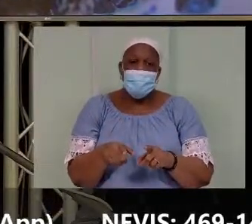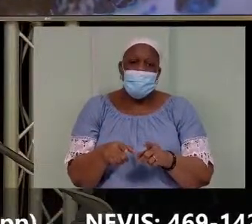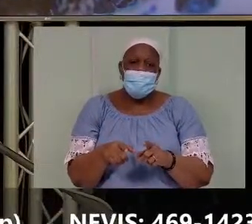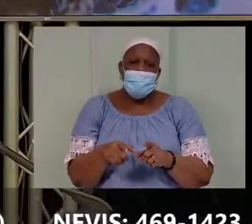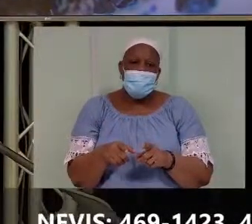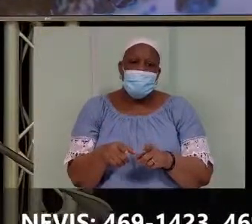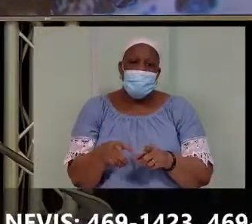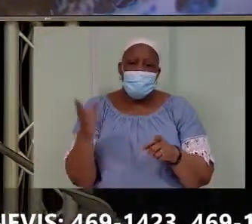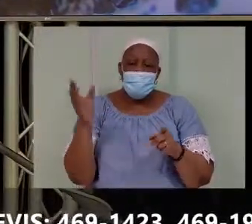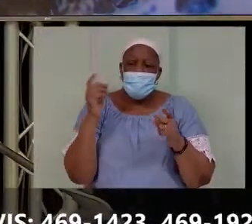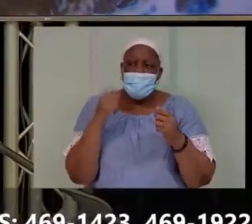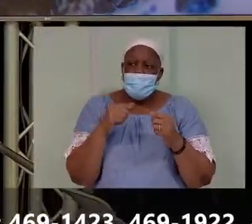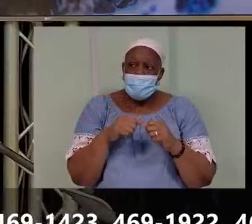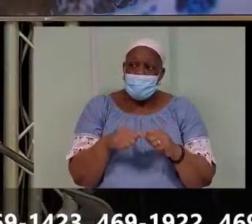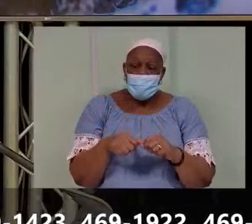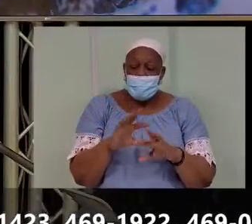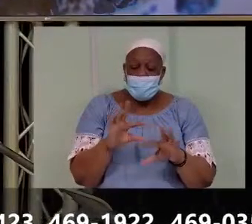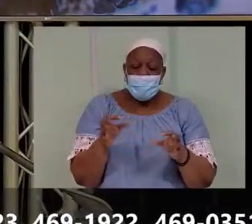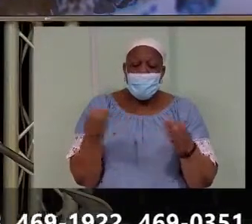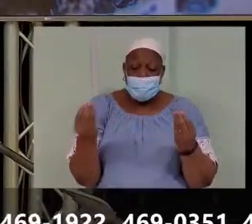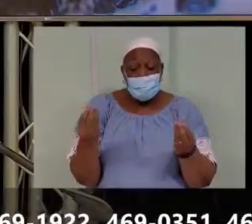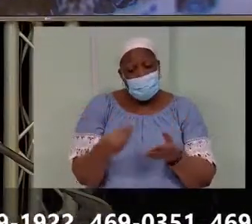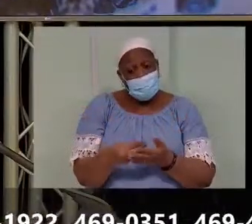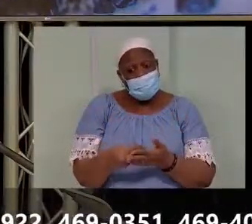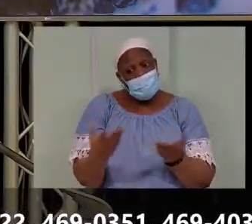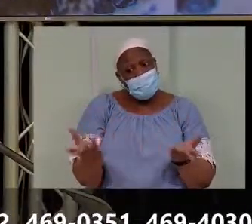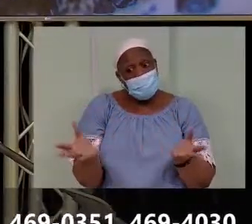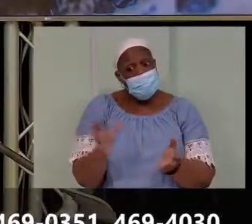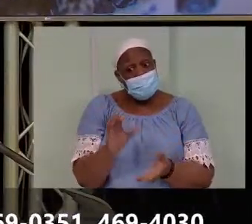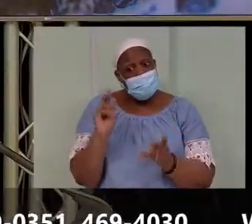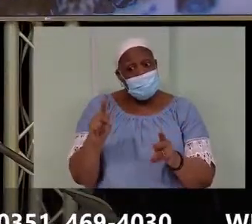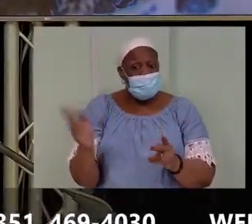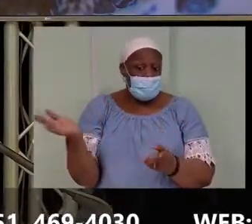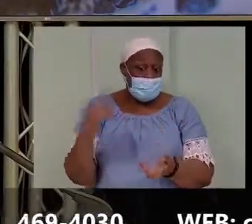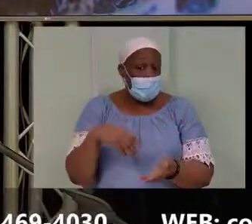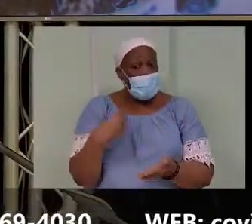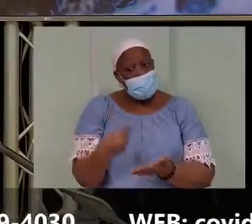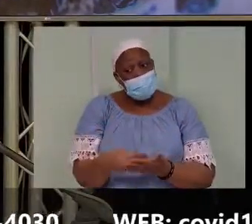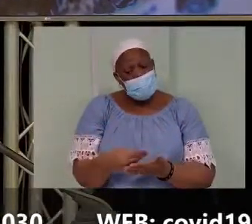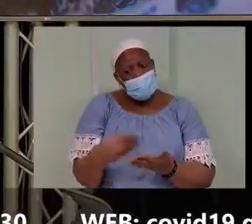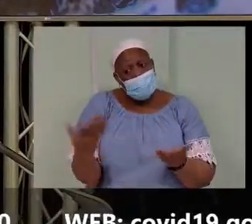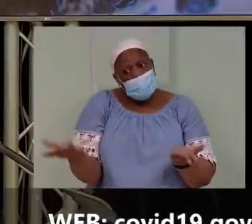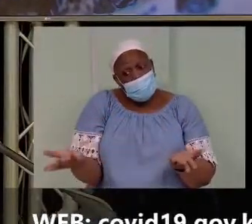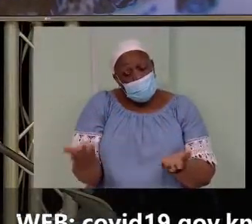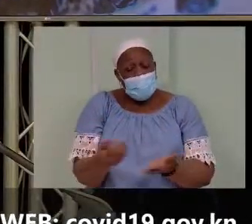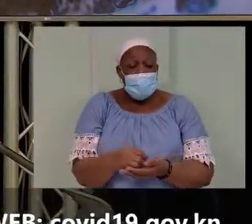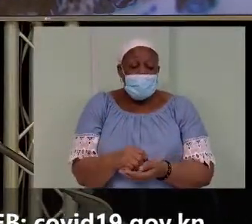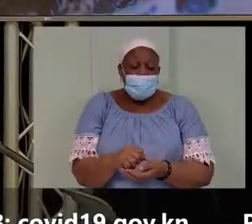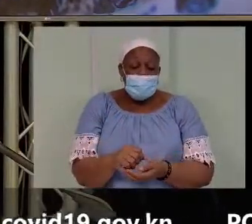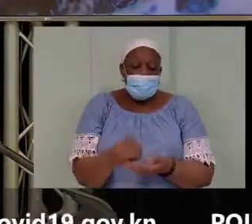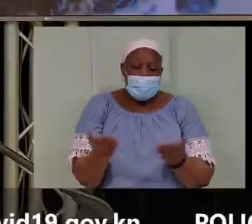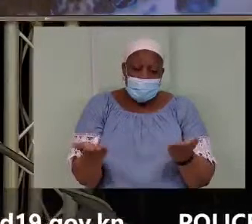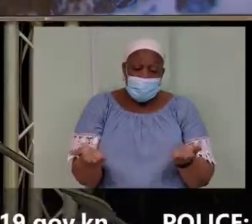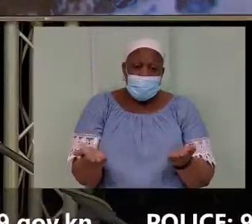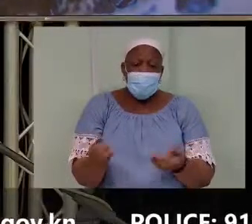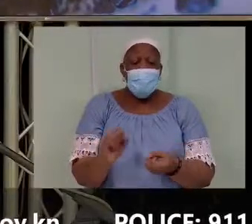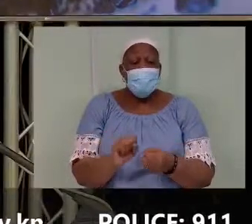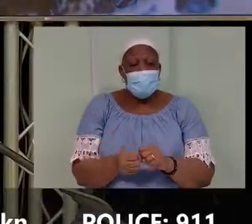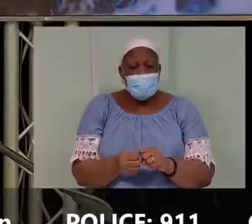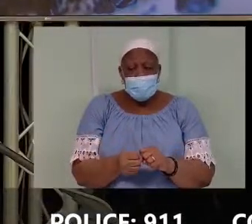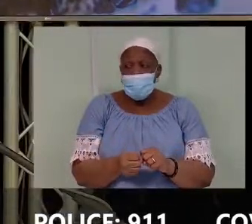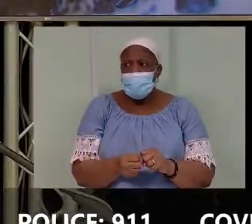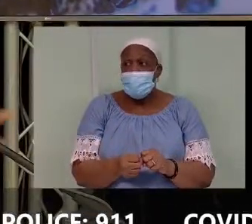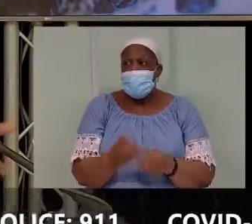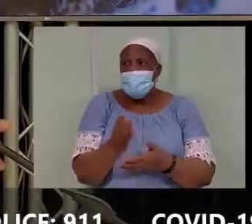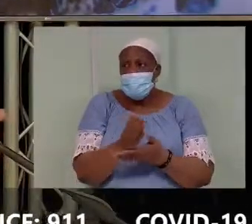significantly economically. And so I see that there are a number of countries have limited their quarantine period. Some